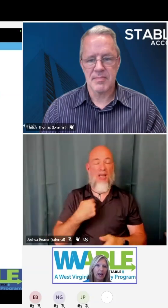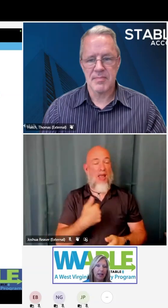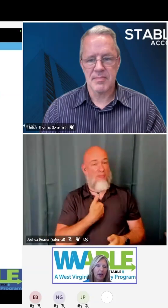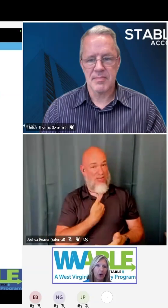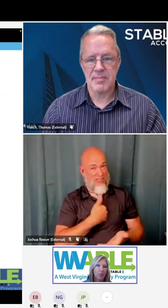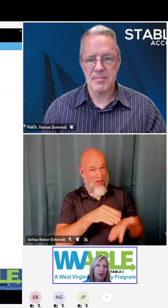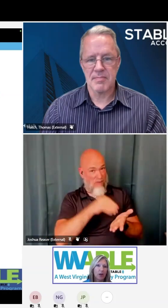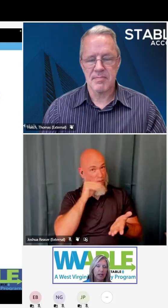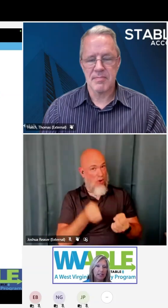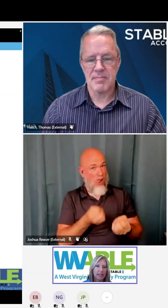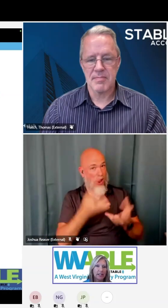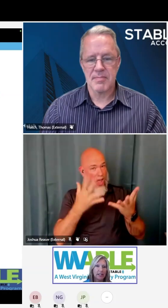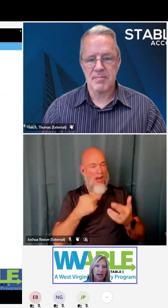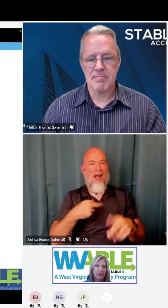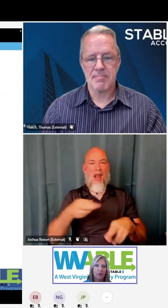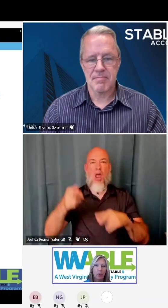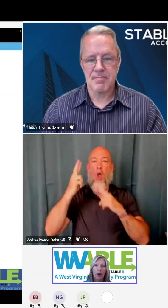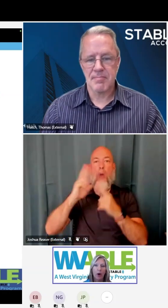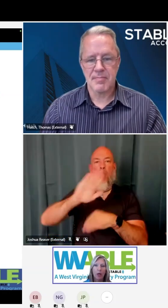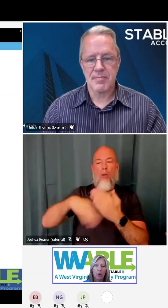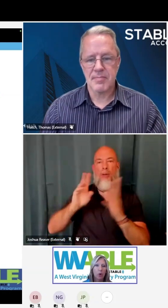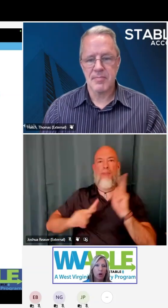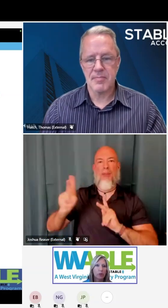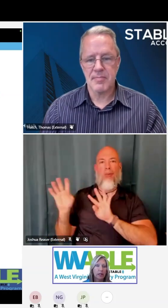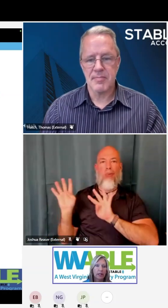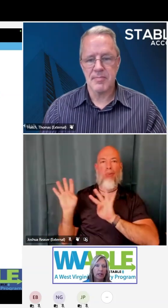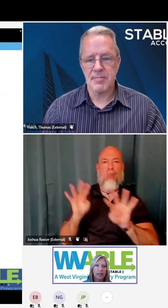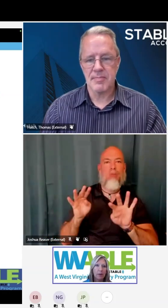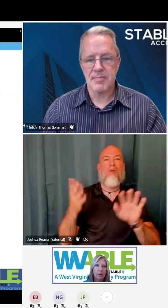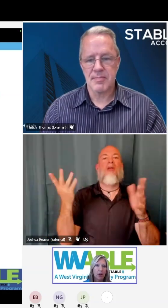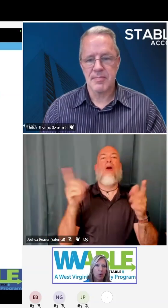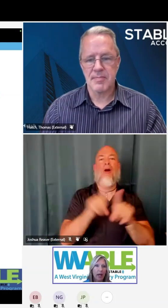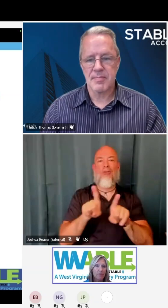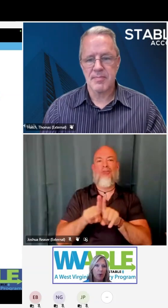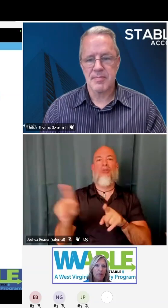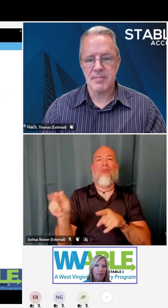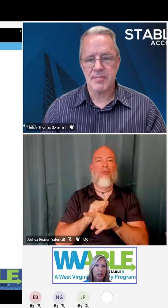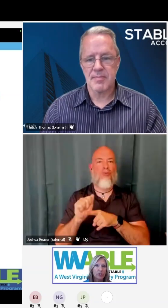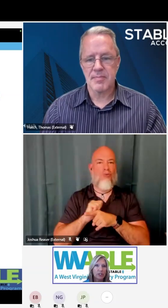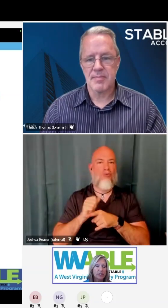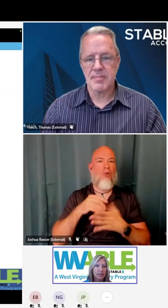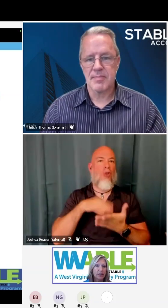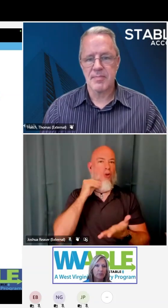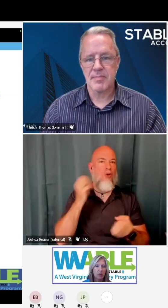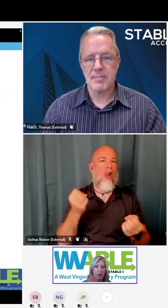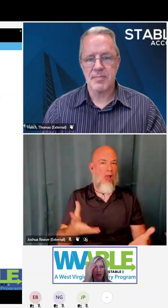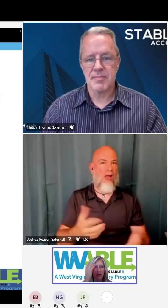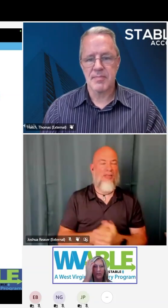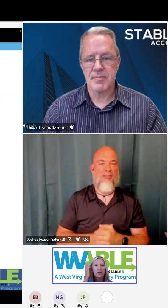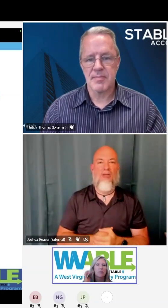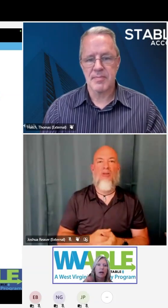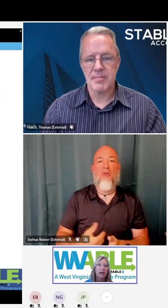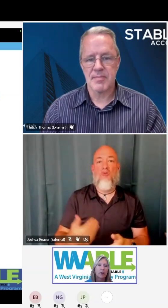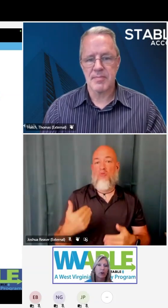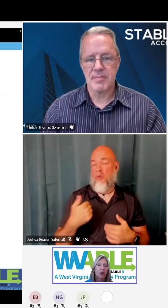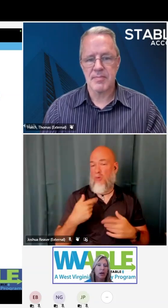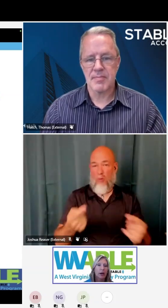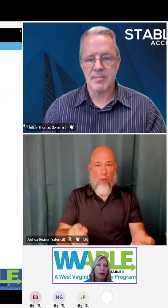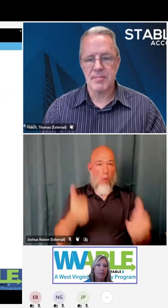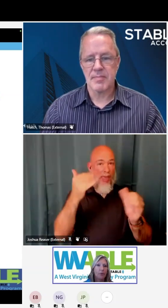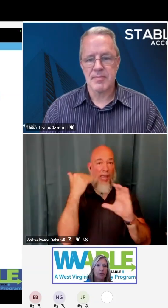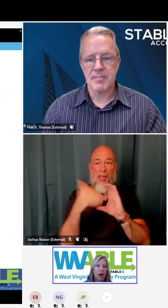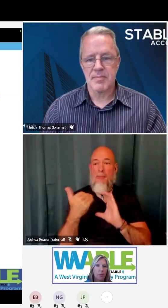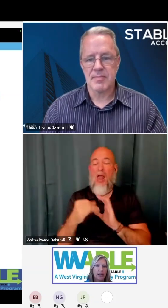today, and I hope that all the attendees has as well. We're only an email away if you have questions that you may think about